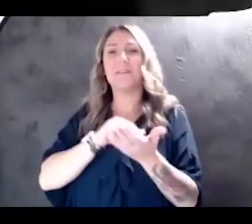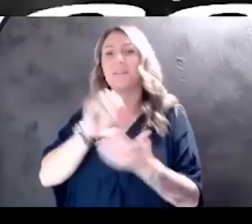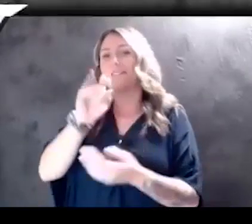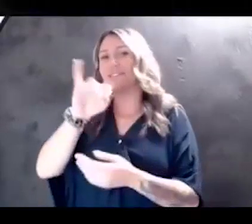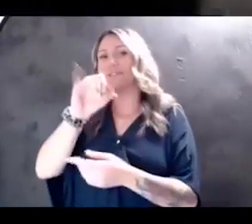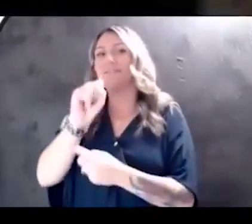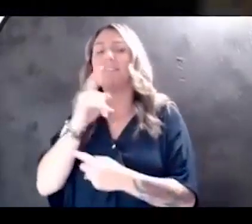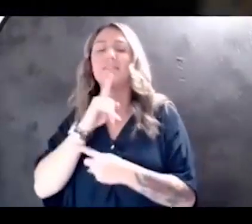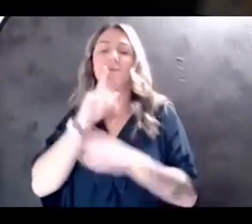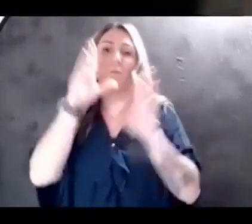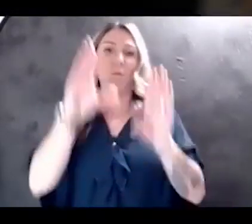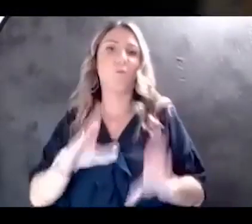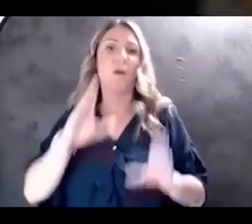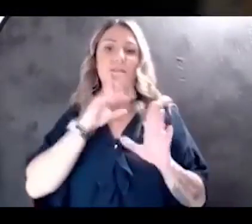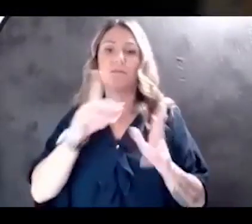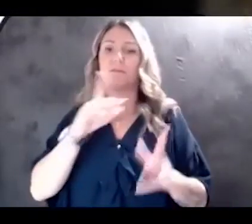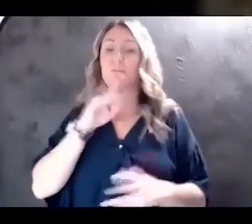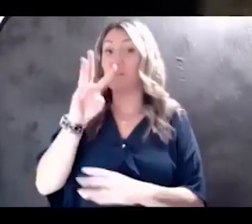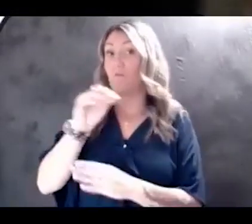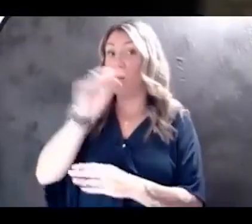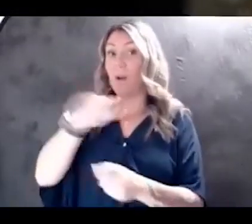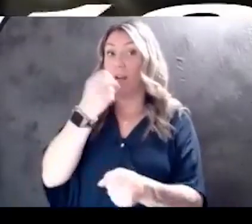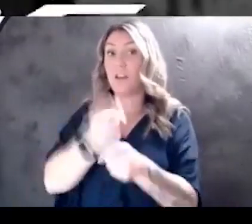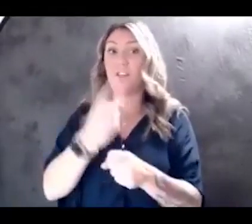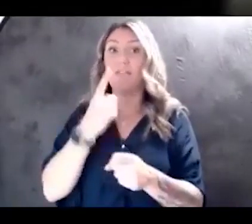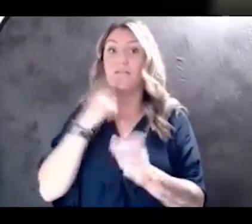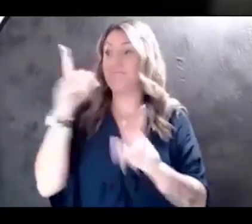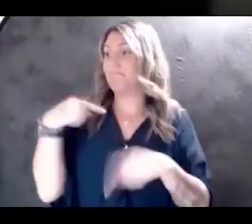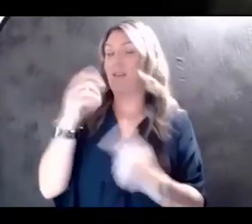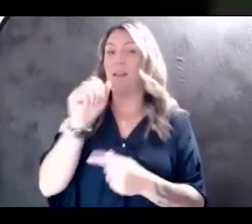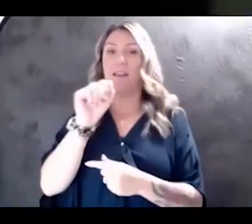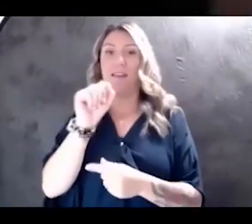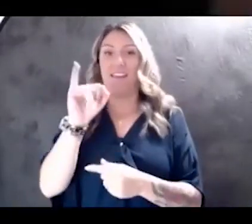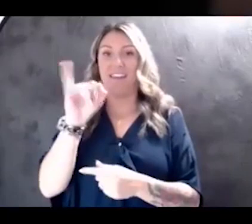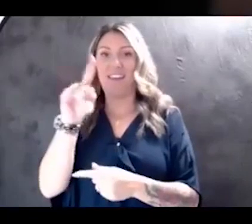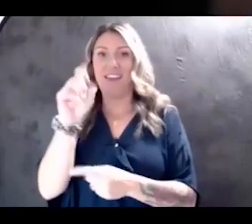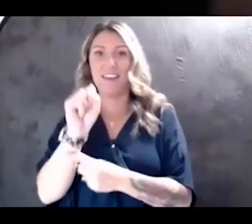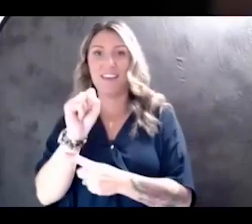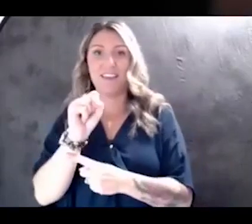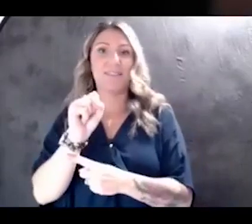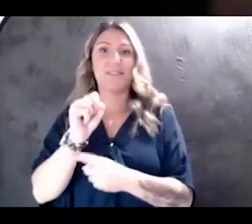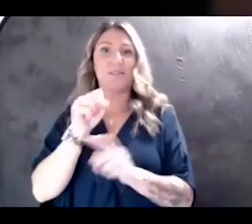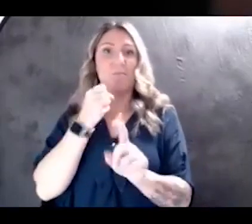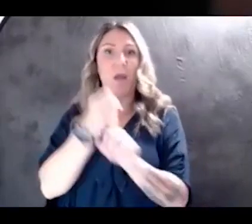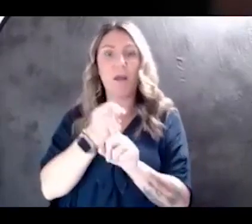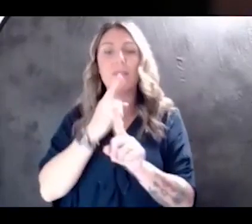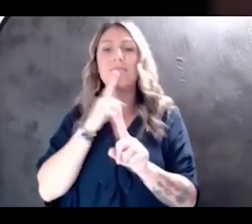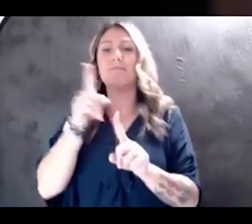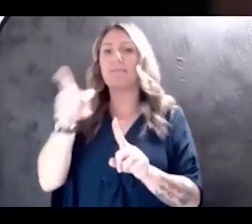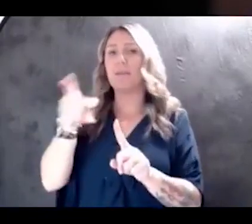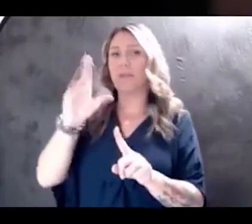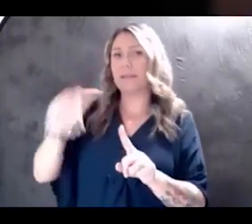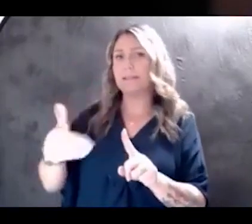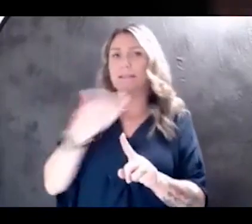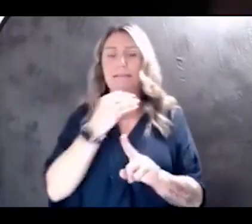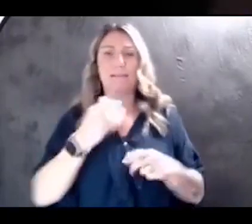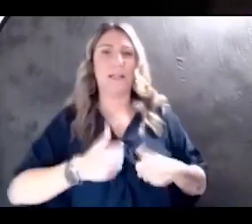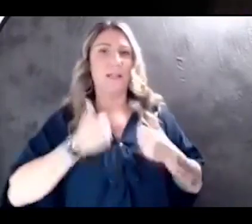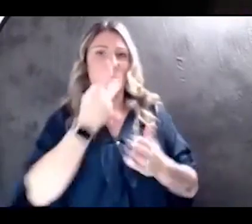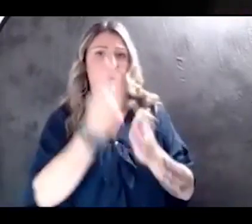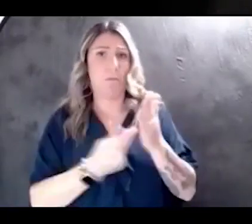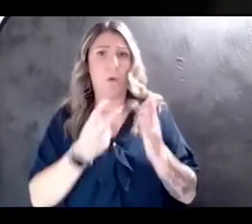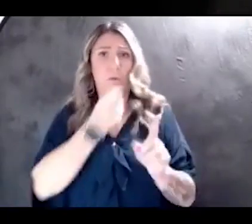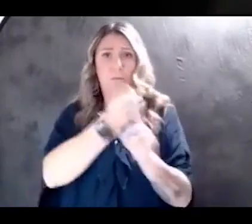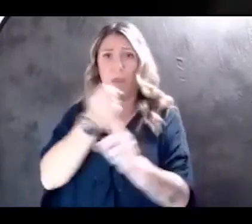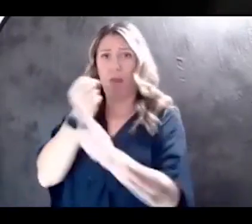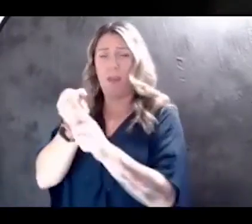It has been 40 years since the start of the AIDS pandemic. He and his guests, who have lived through both pandemics now, talk about the history, how